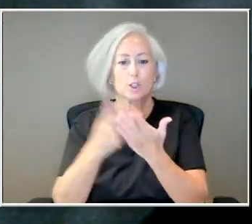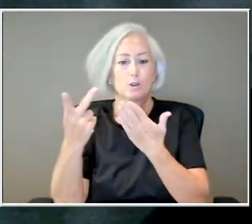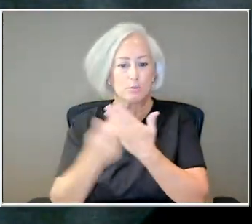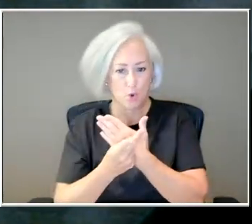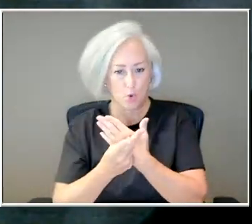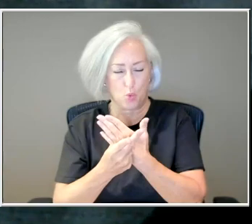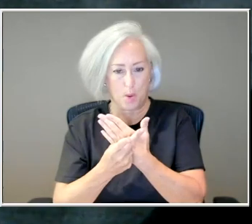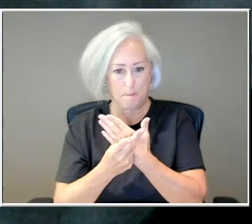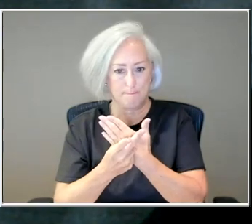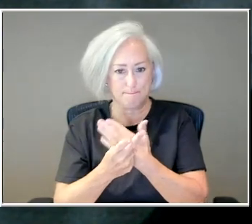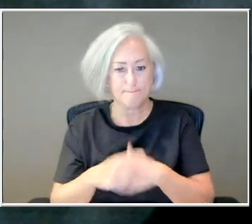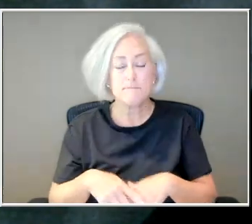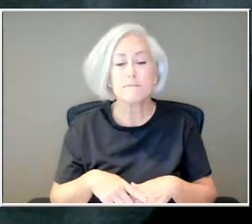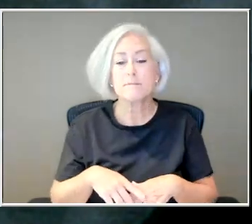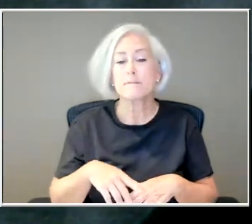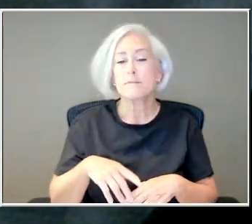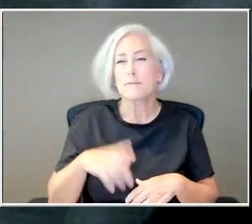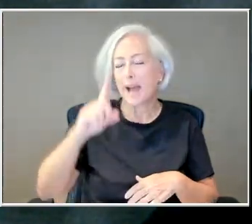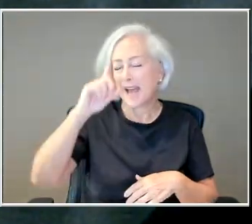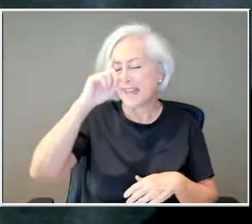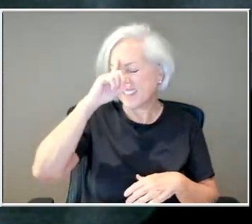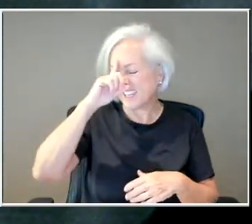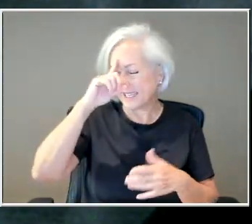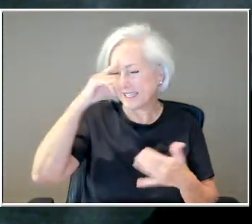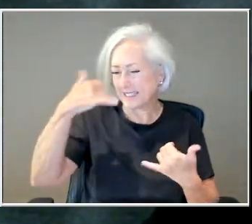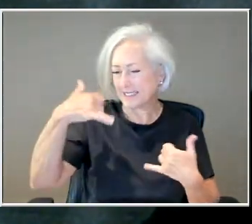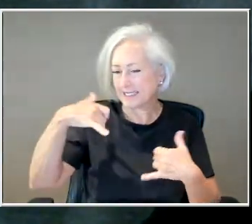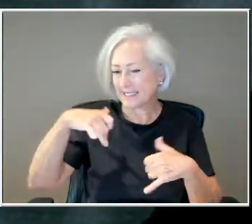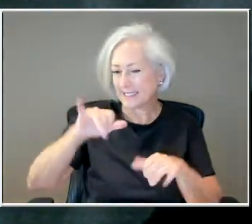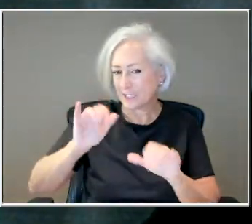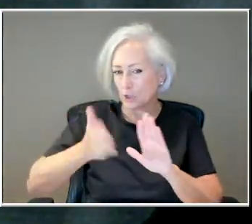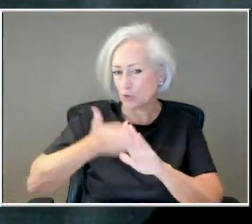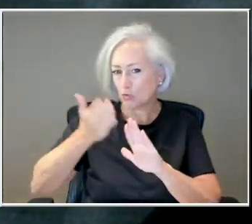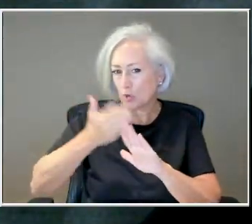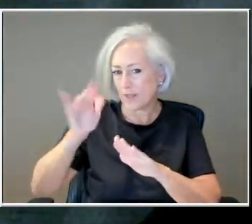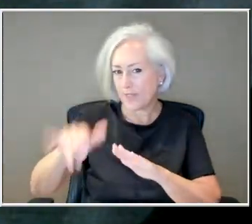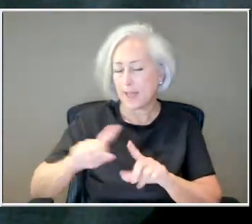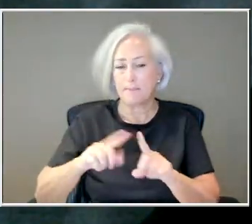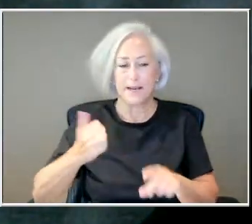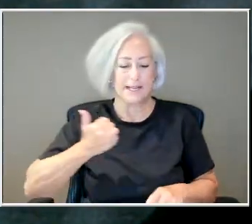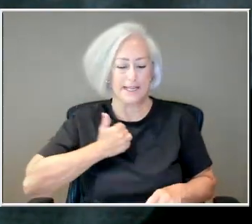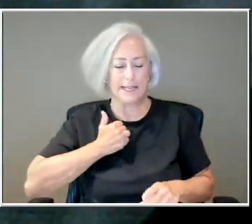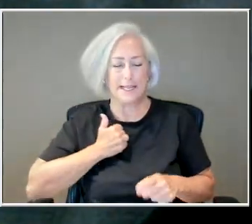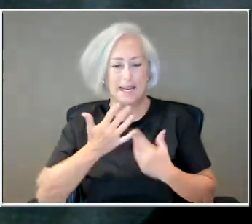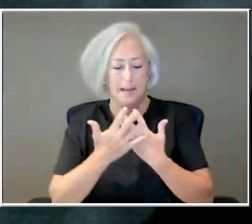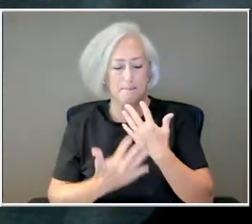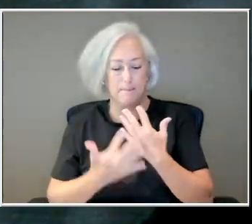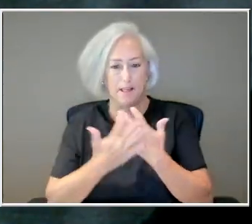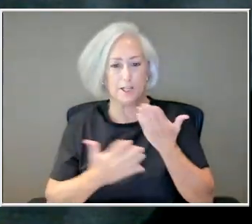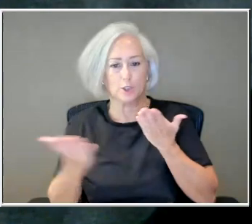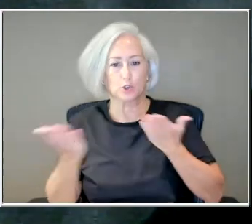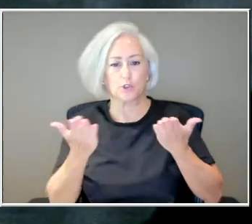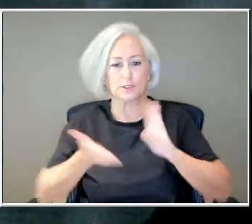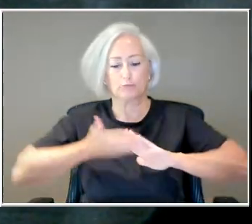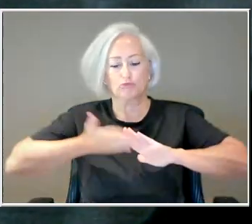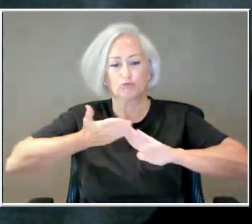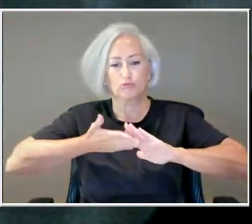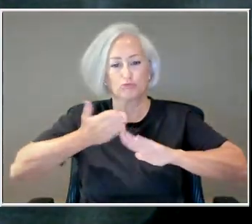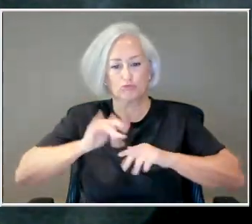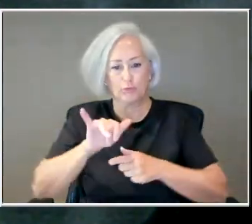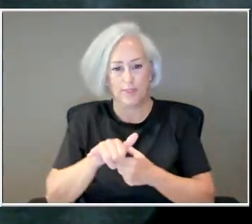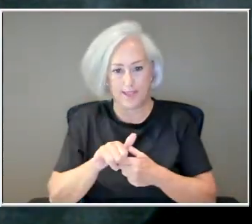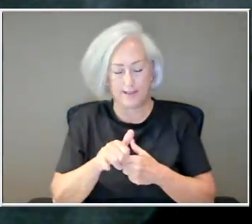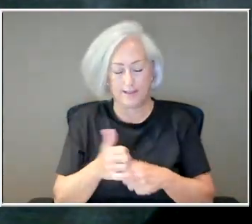is. I believe it's still run that, but Canadian Blood Services runs all that. And anytime any of